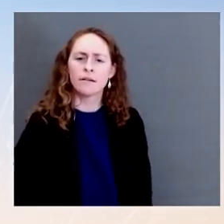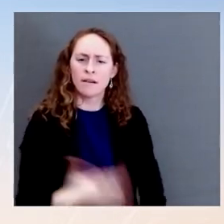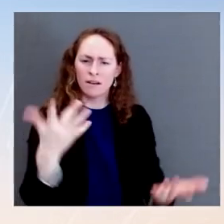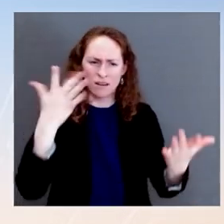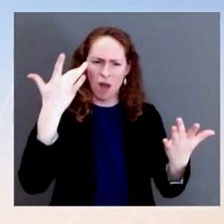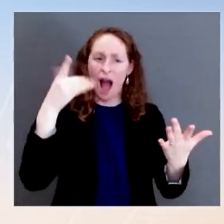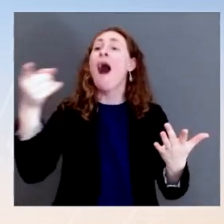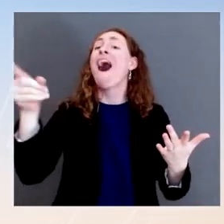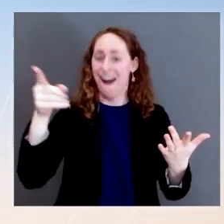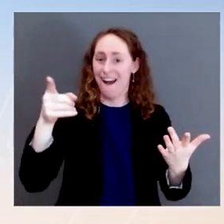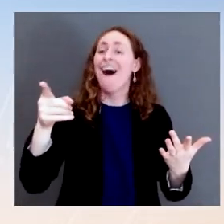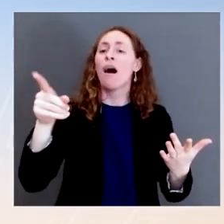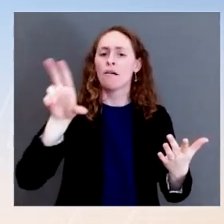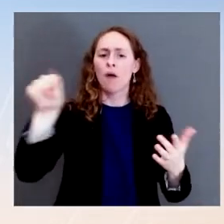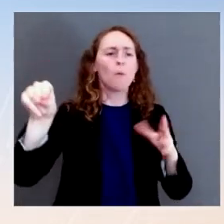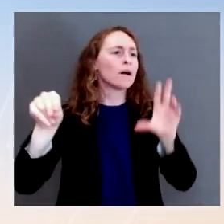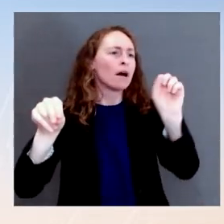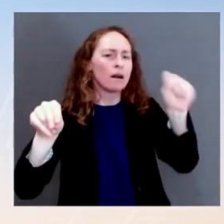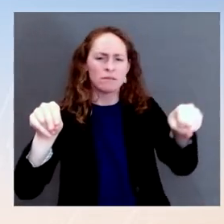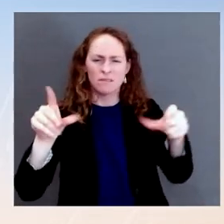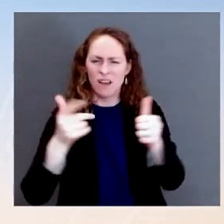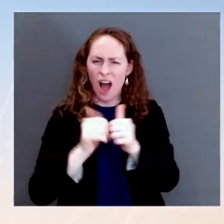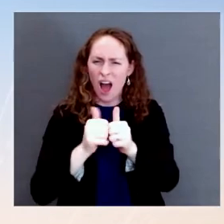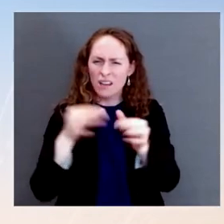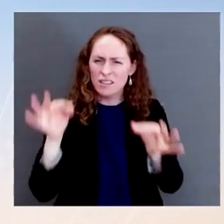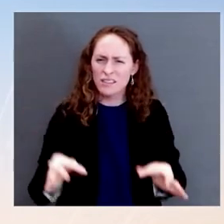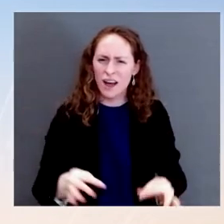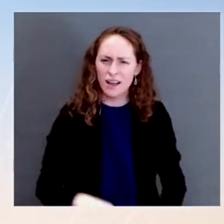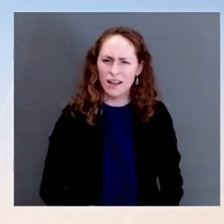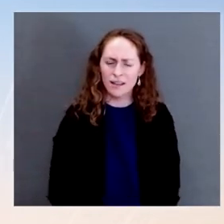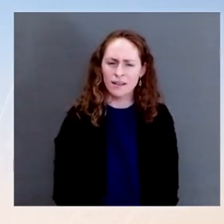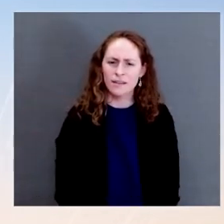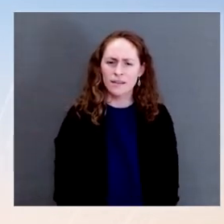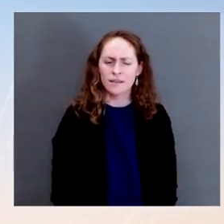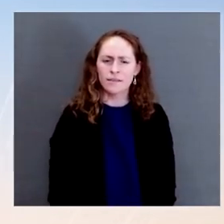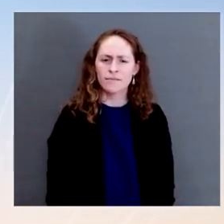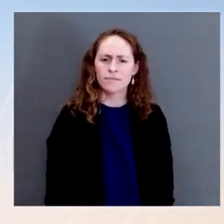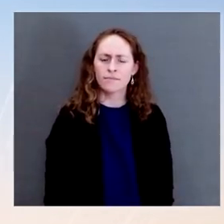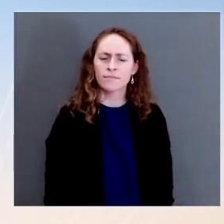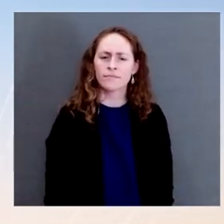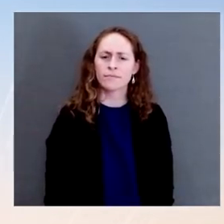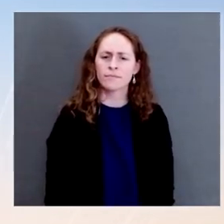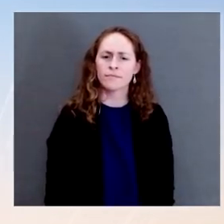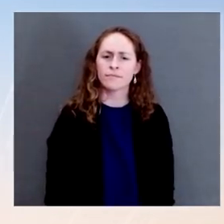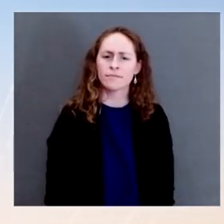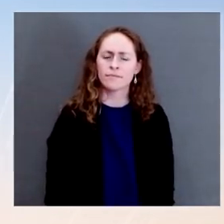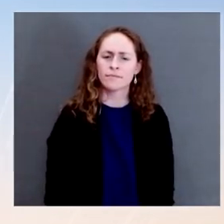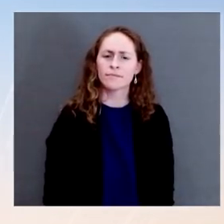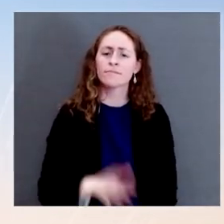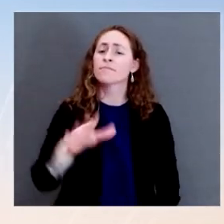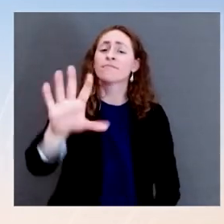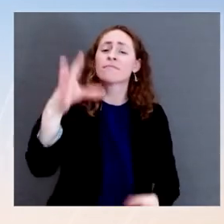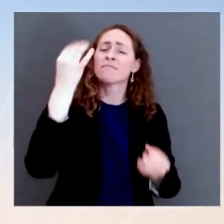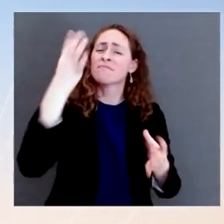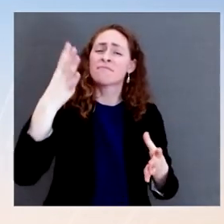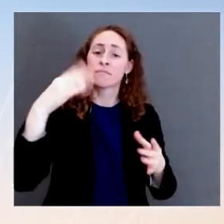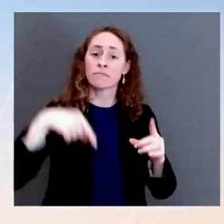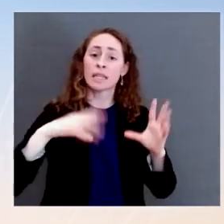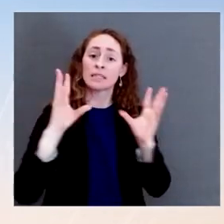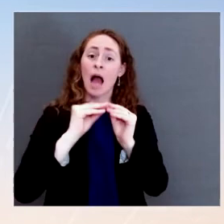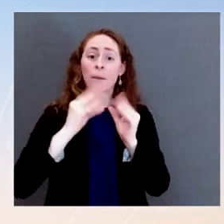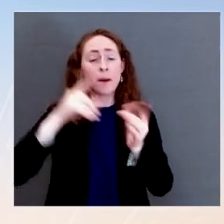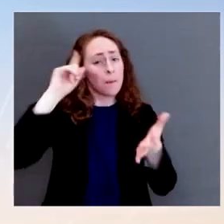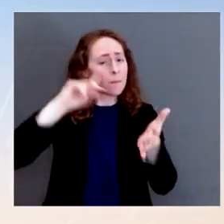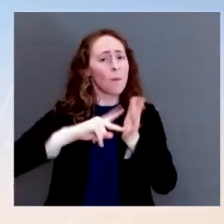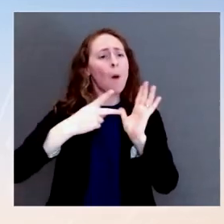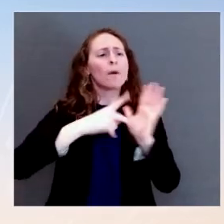strengthening democracy, defending against authoritarianism, fighting corruption, and promoting respect for human rights. Inclusion or an invitation is not a